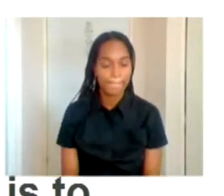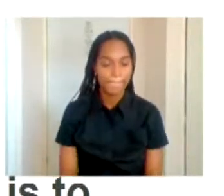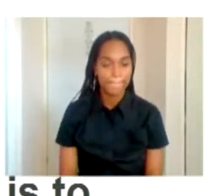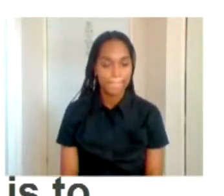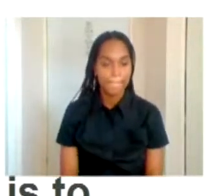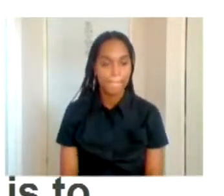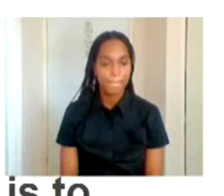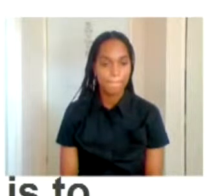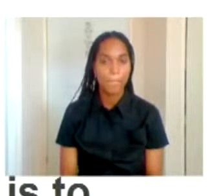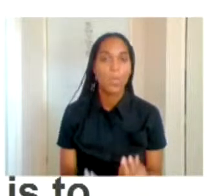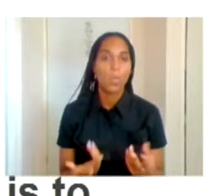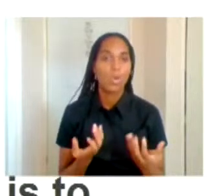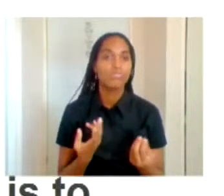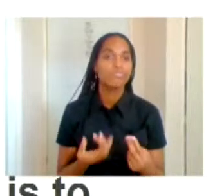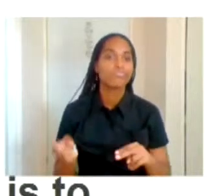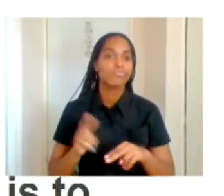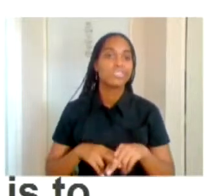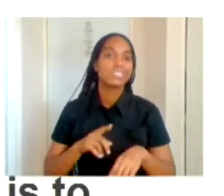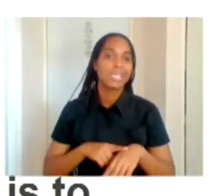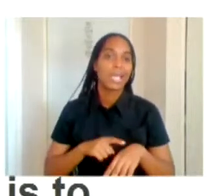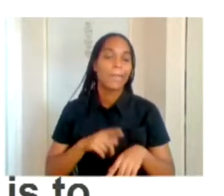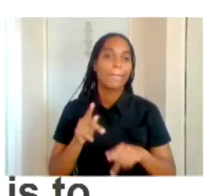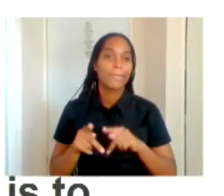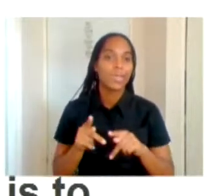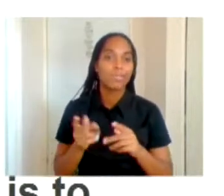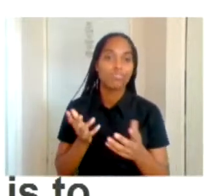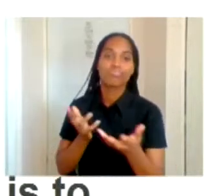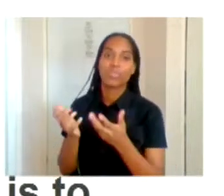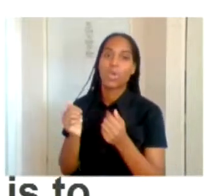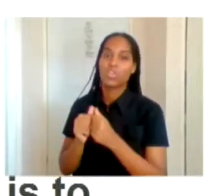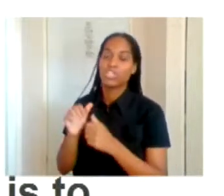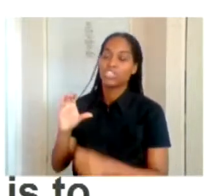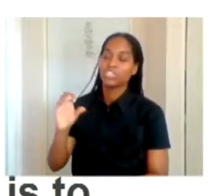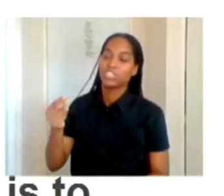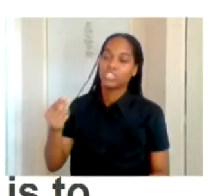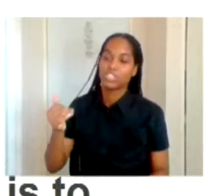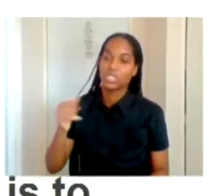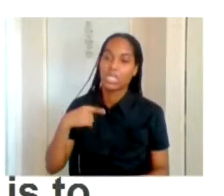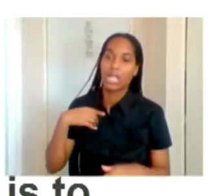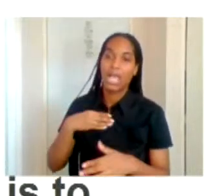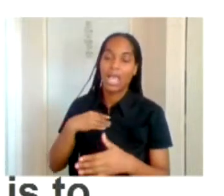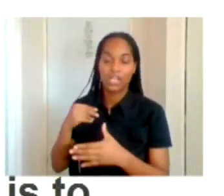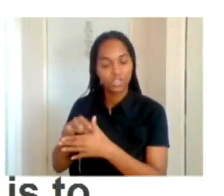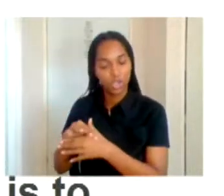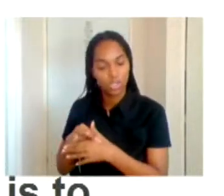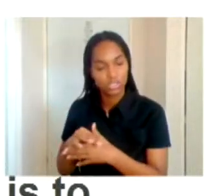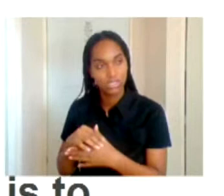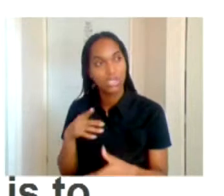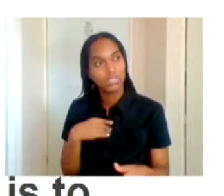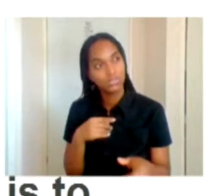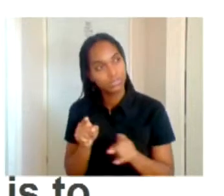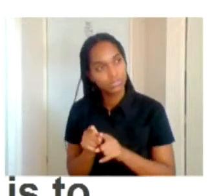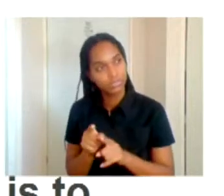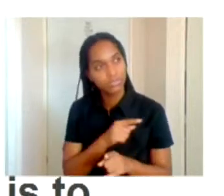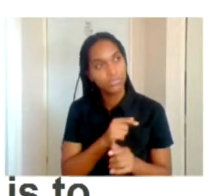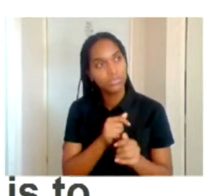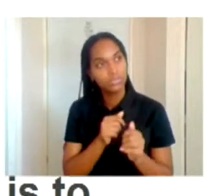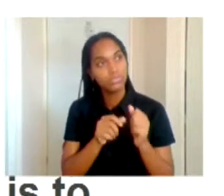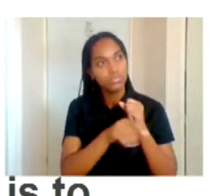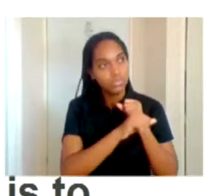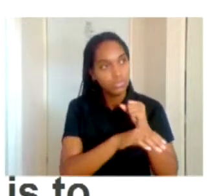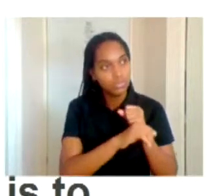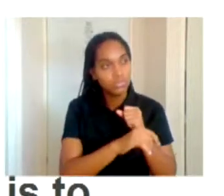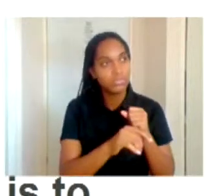increase the time people spend on the channel and on content. And then also, as we're broadcasters, there's revenue